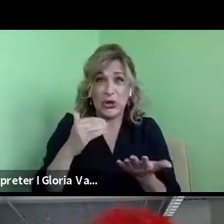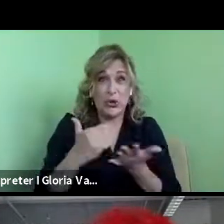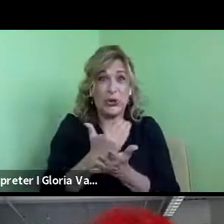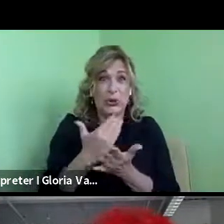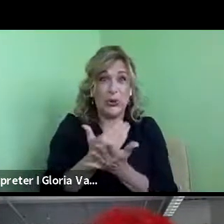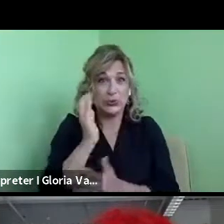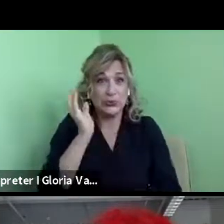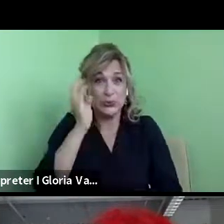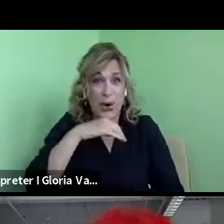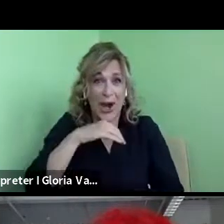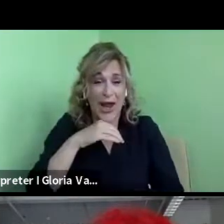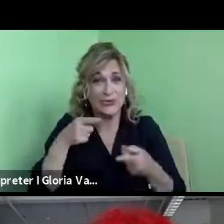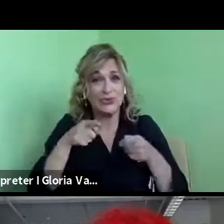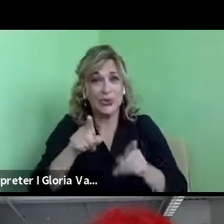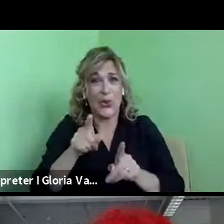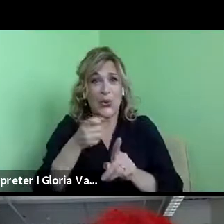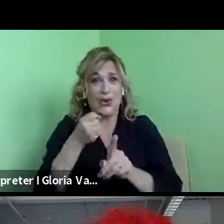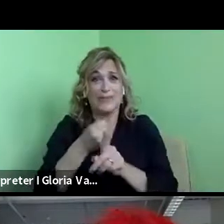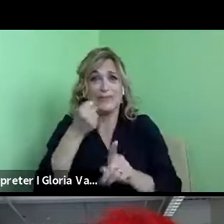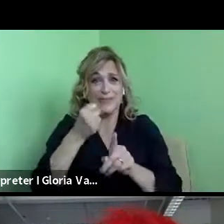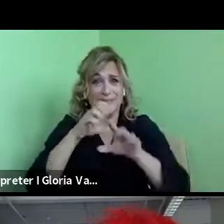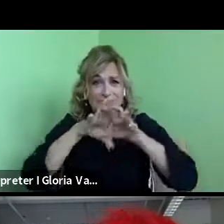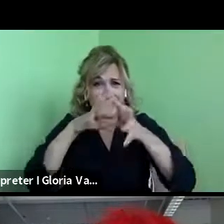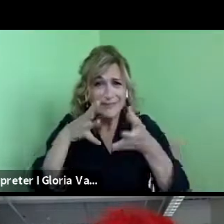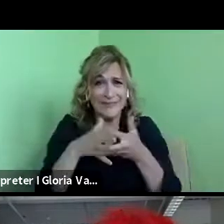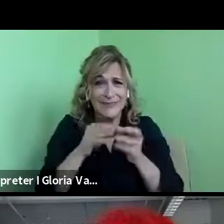so funny because Americans,